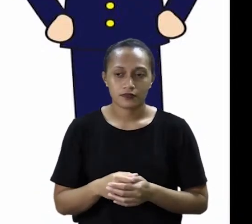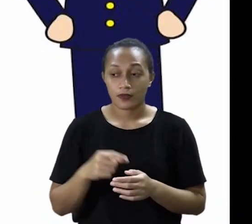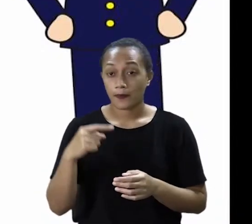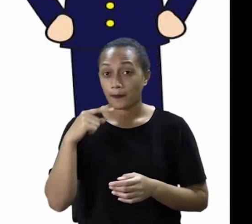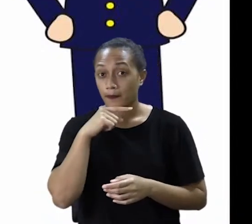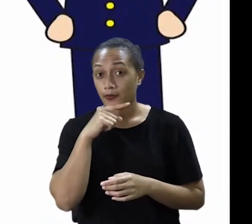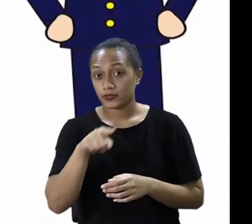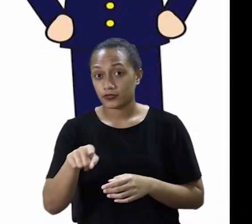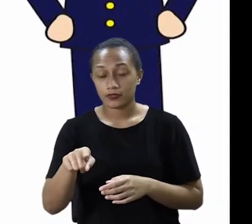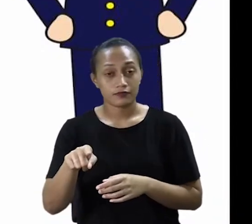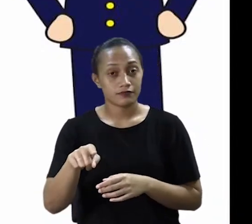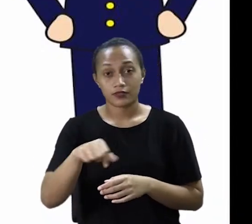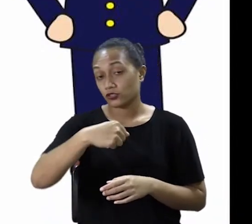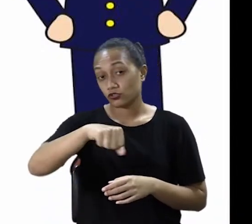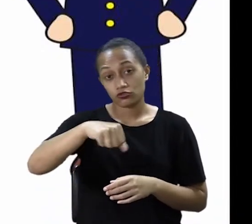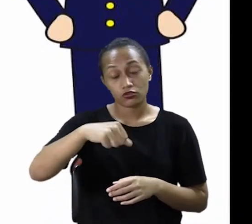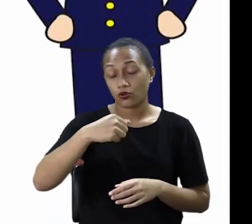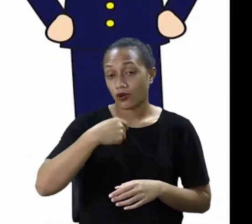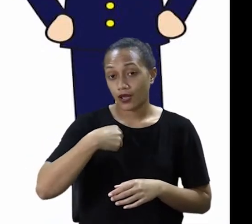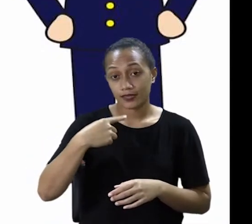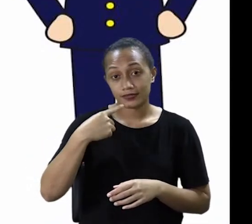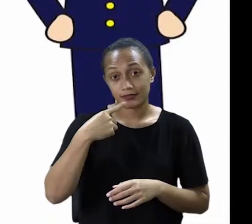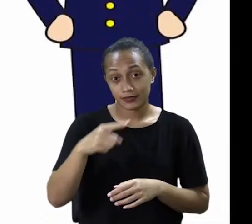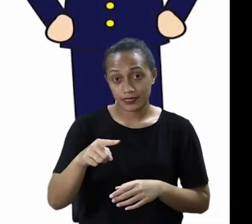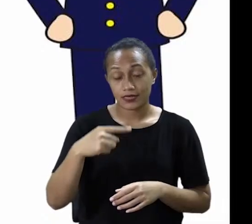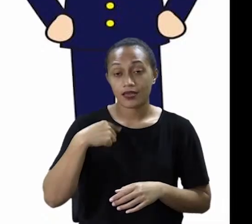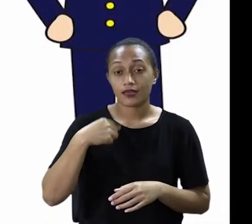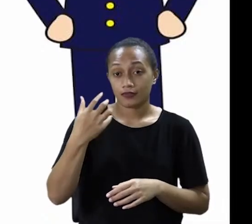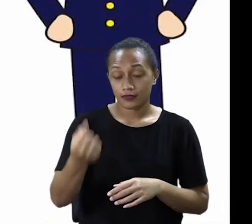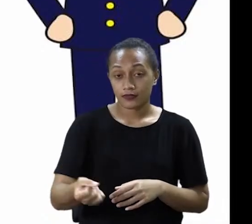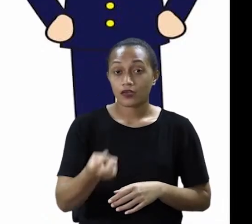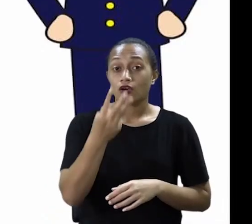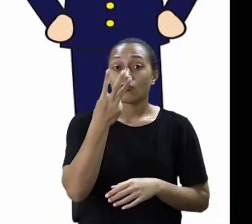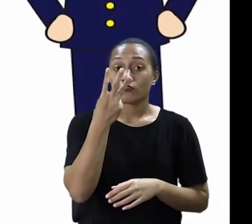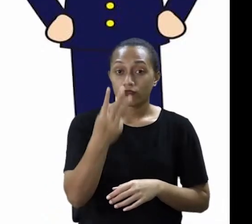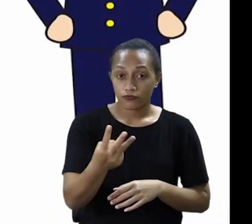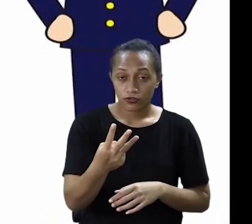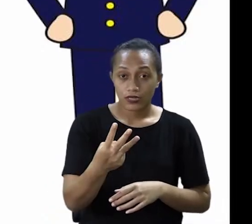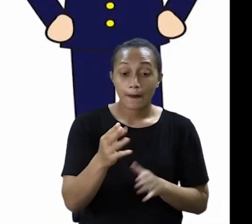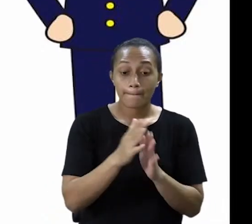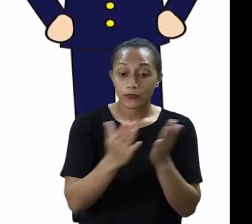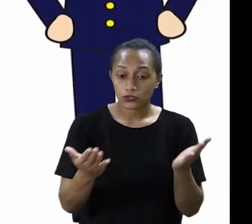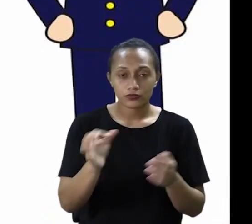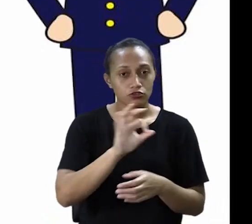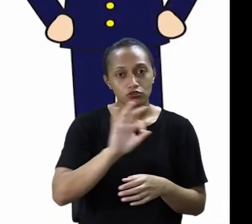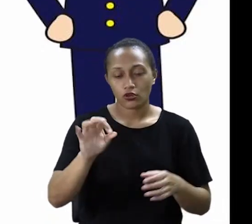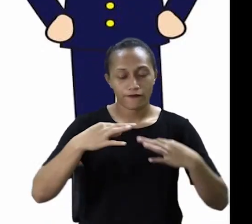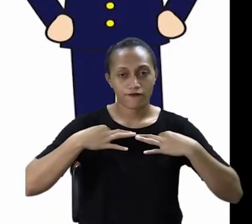Toma: No, I said I got 3 books, not free books.